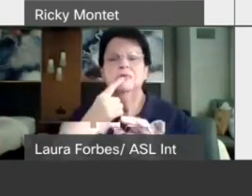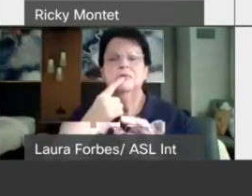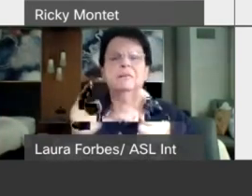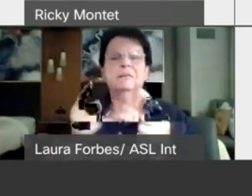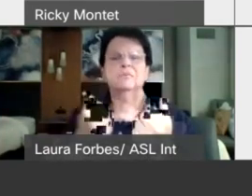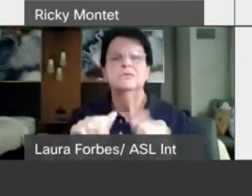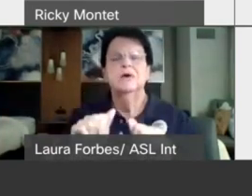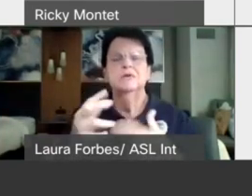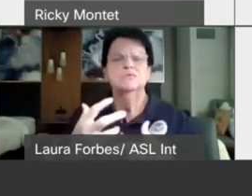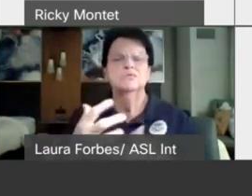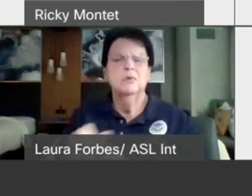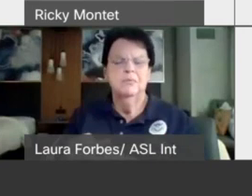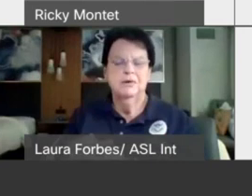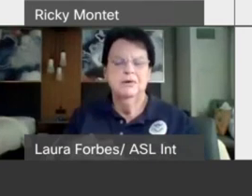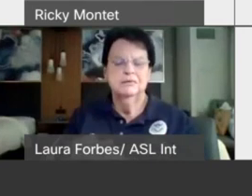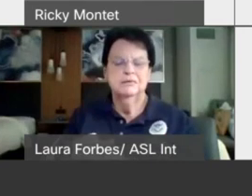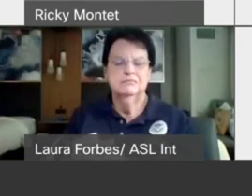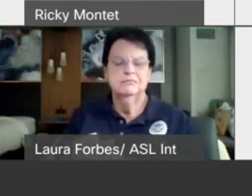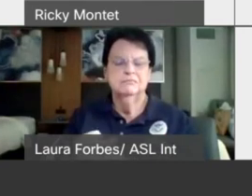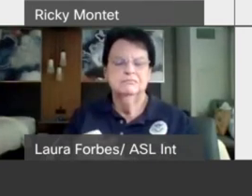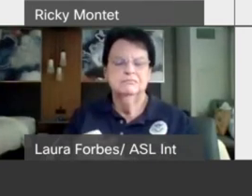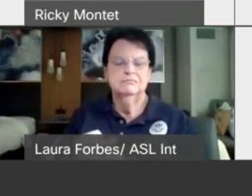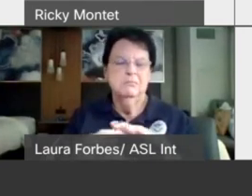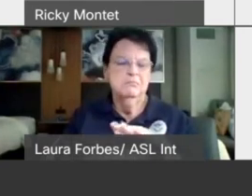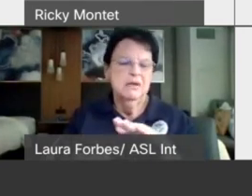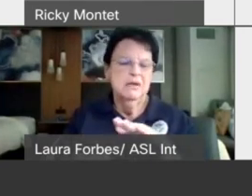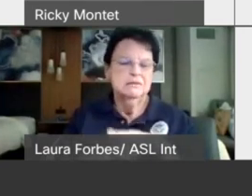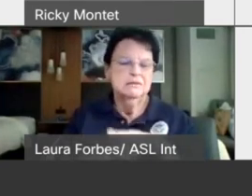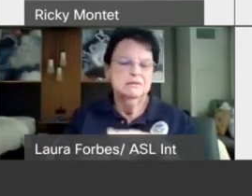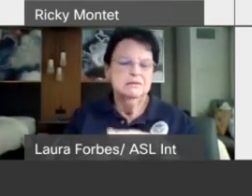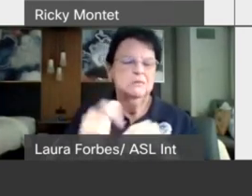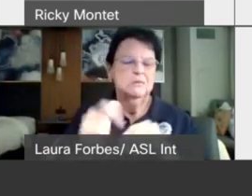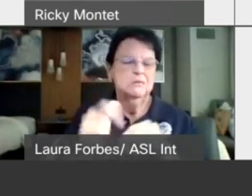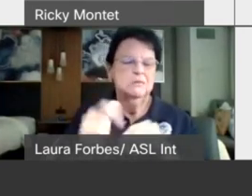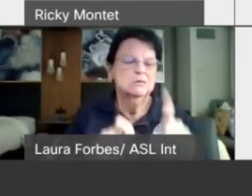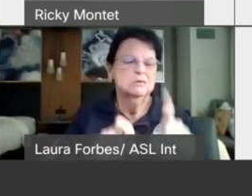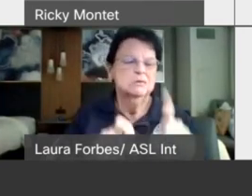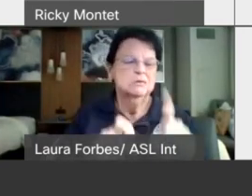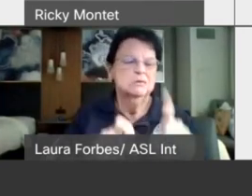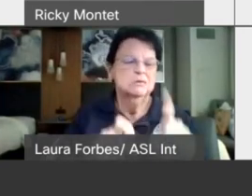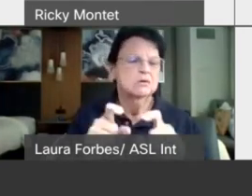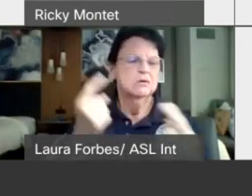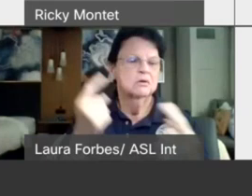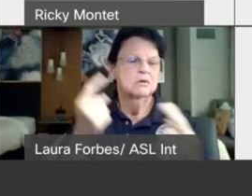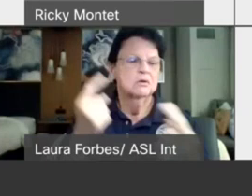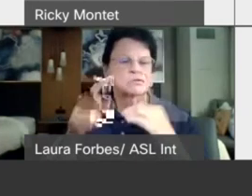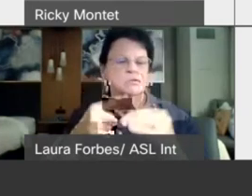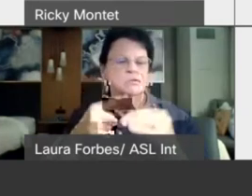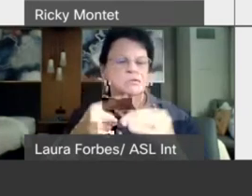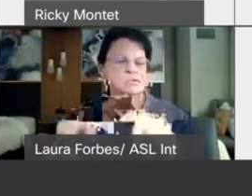to summarize. So basically, most of the questions were concerns around the